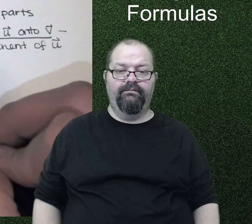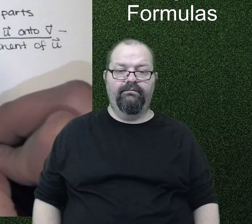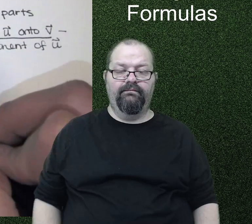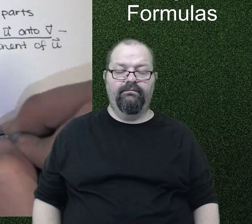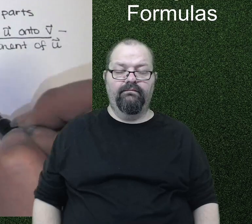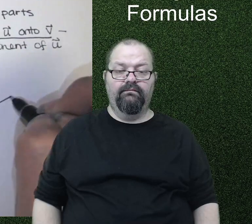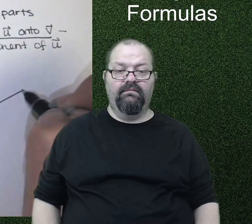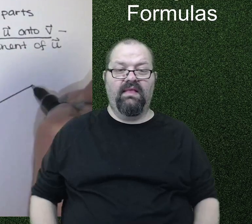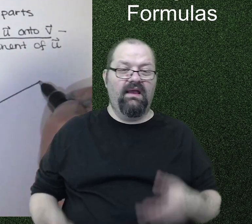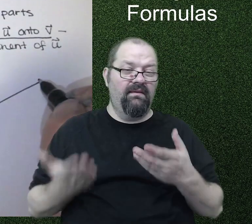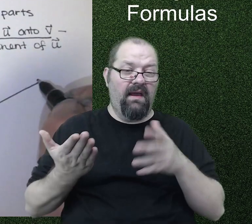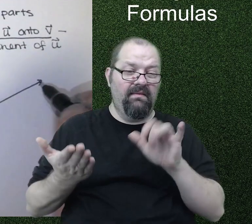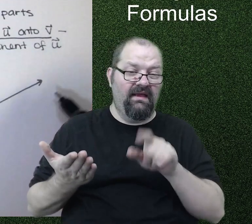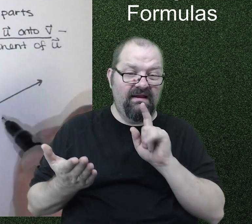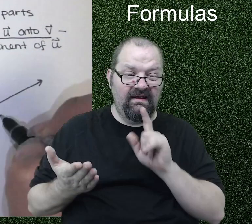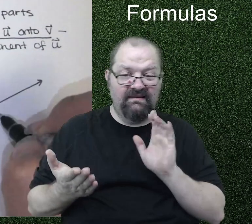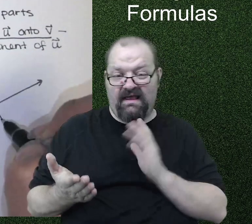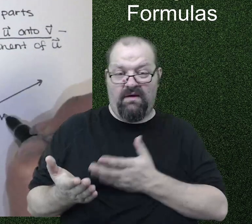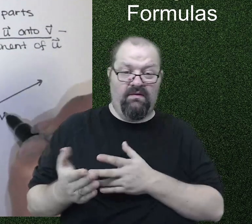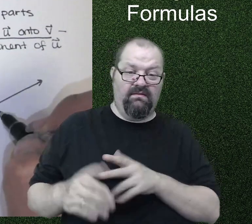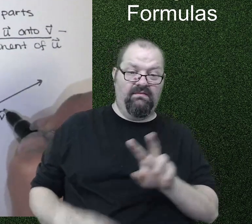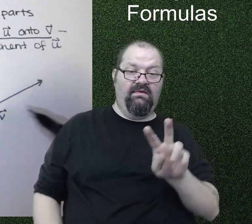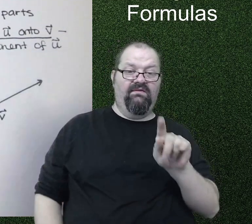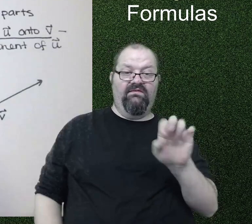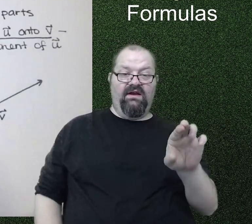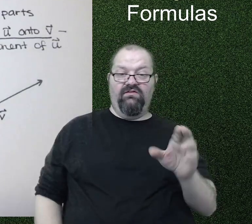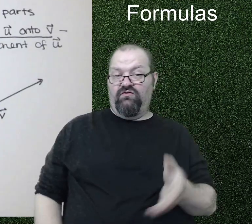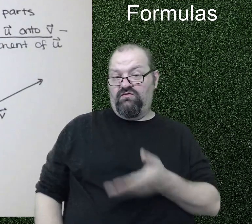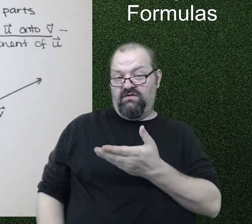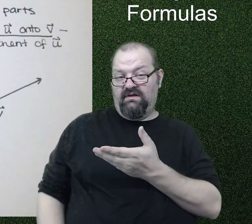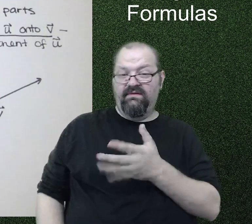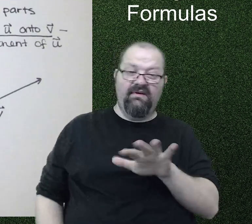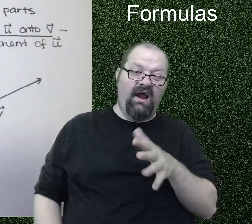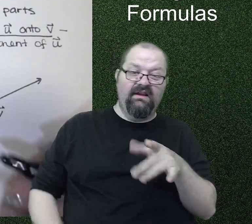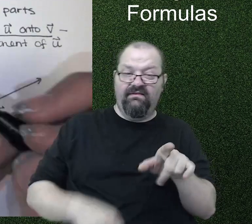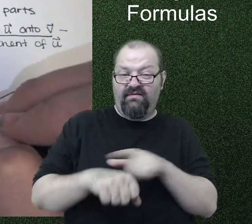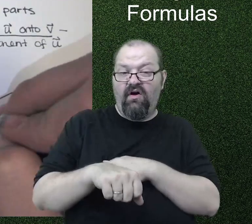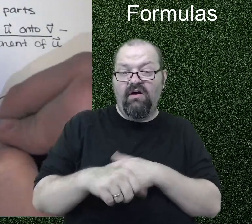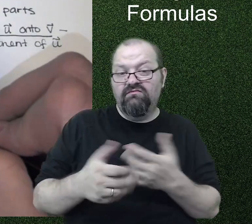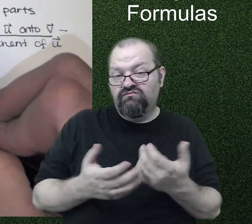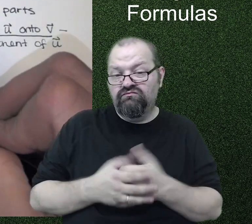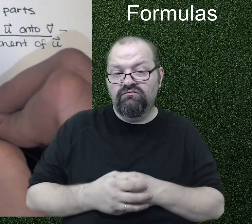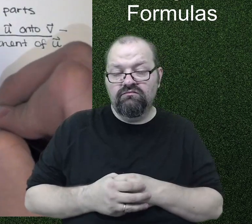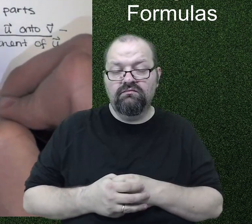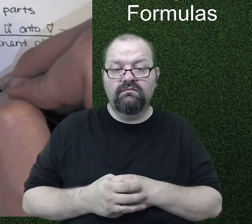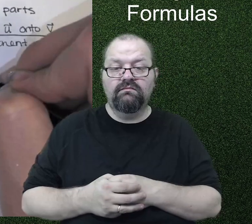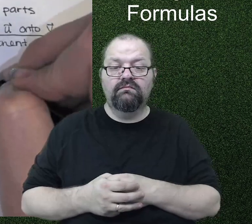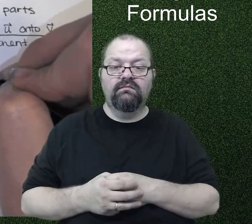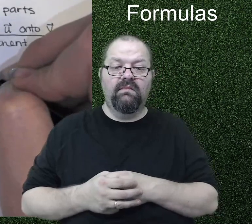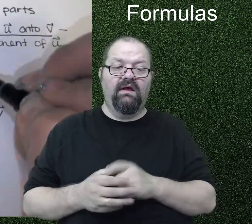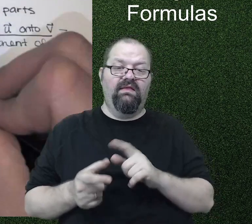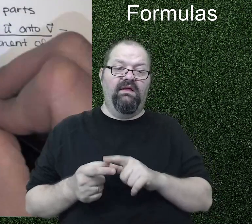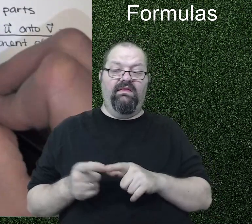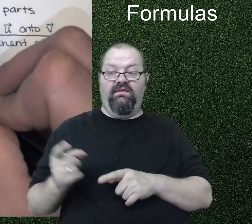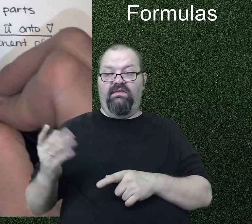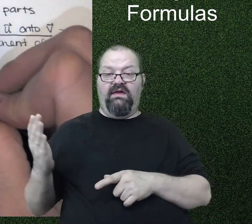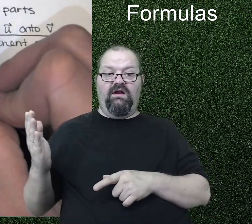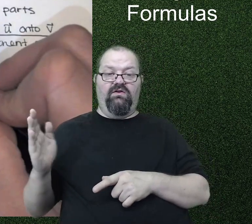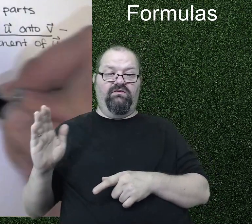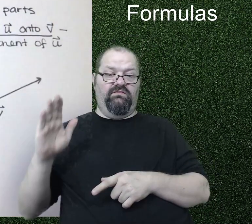So maybe this is our vector V. It's kind of long. And here's our vector U.